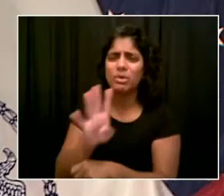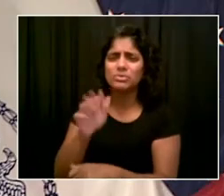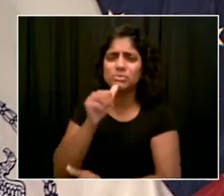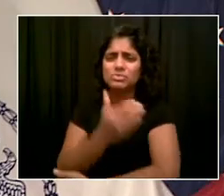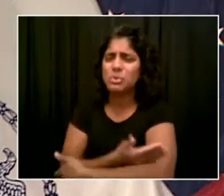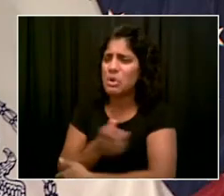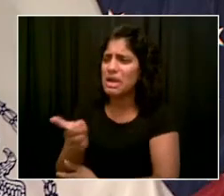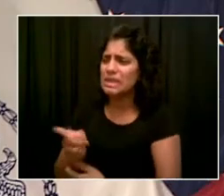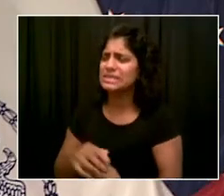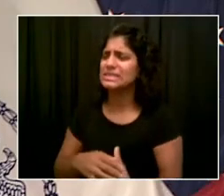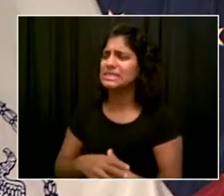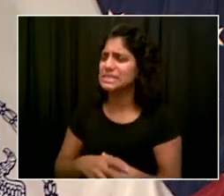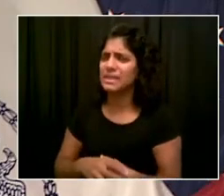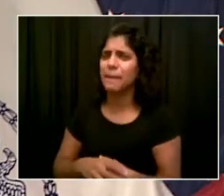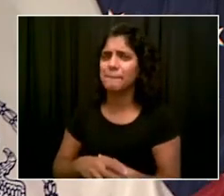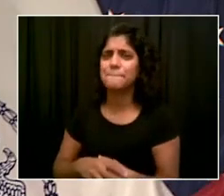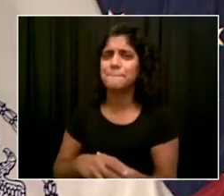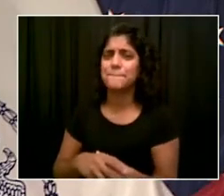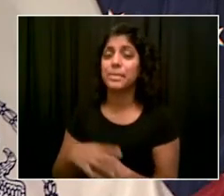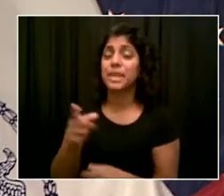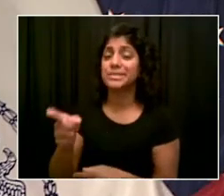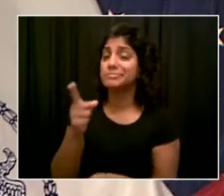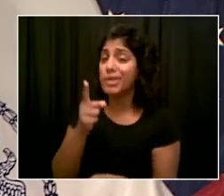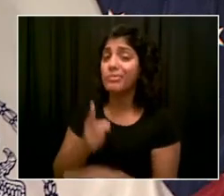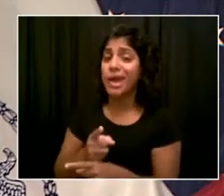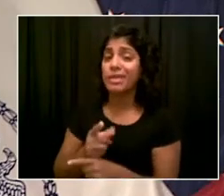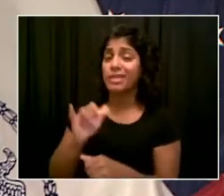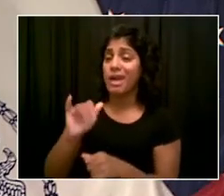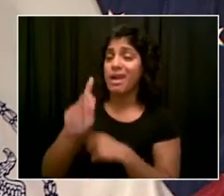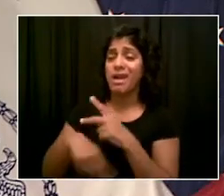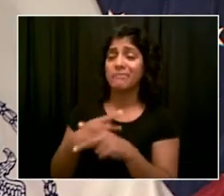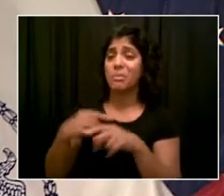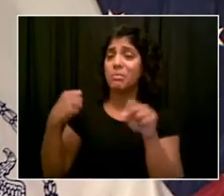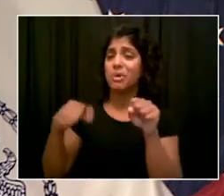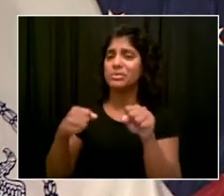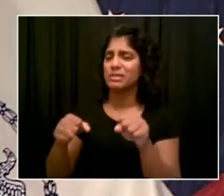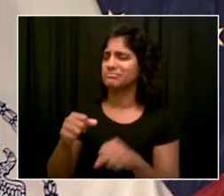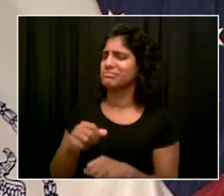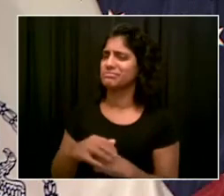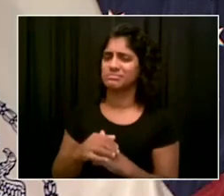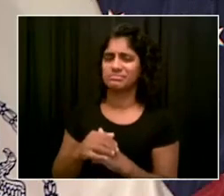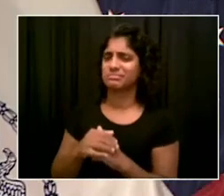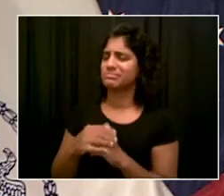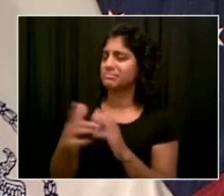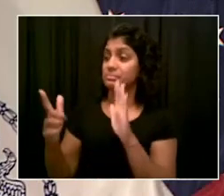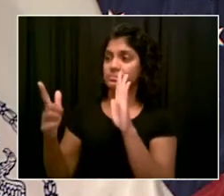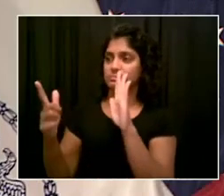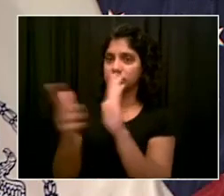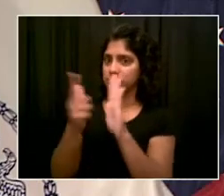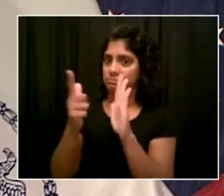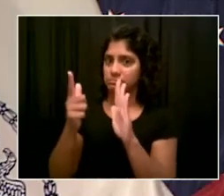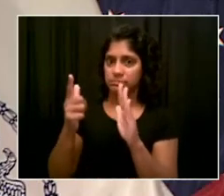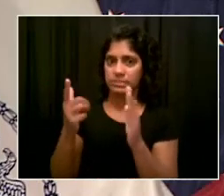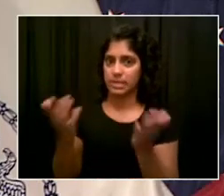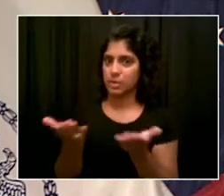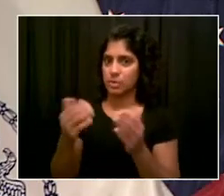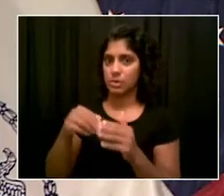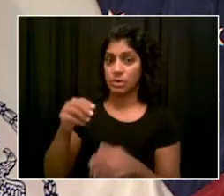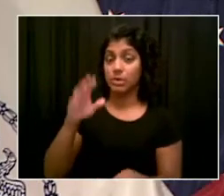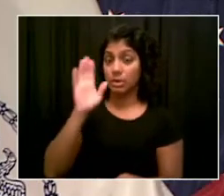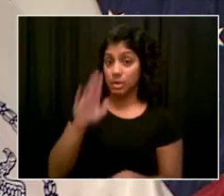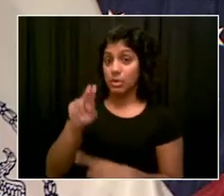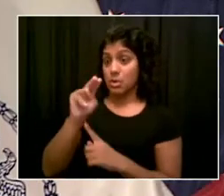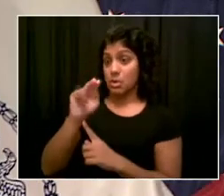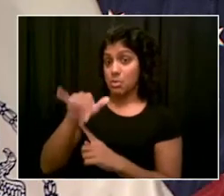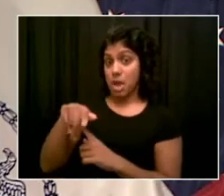confiscated a huge number of them and crushed them to make a point. They did that again a few months ago. They'll keep doing that. We need community members to help us find